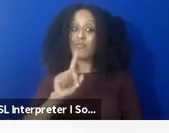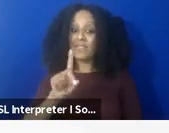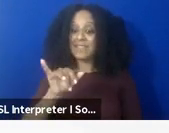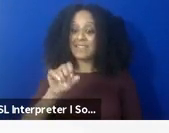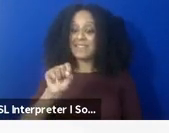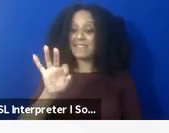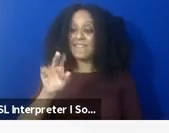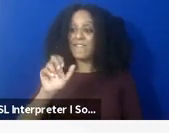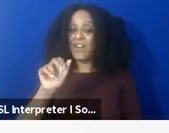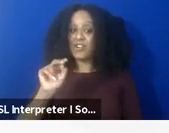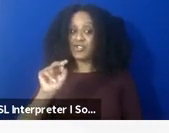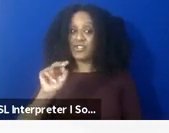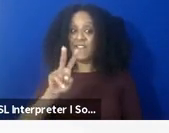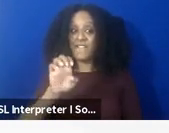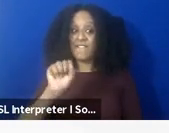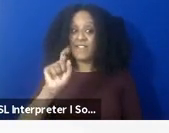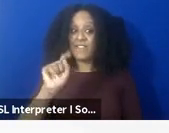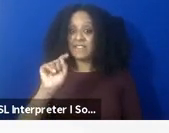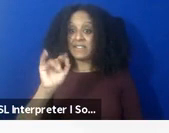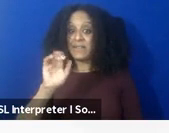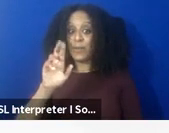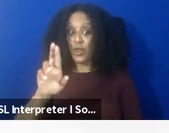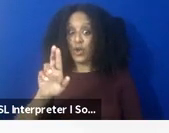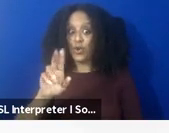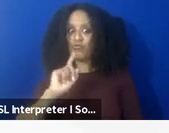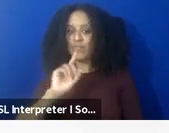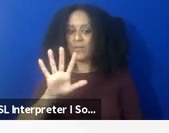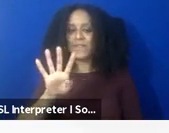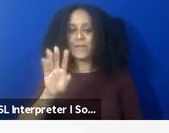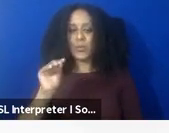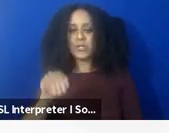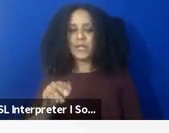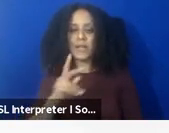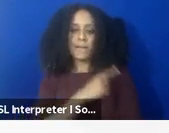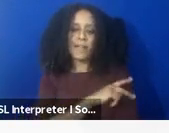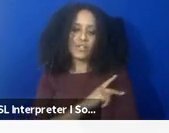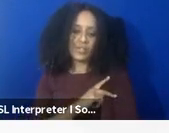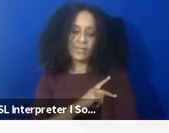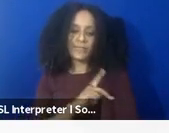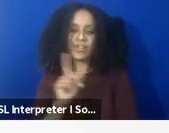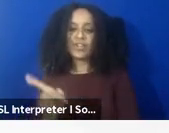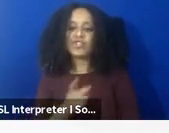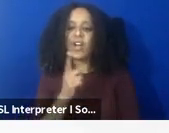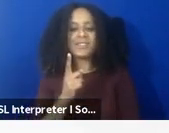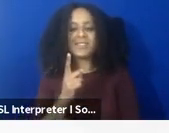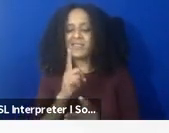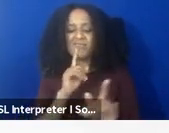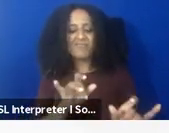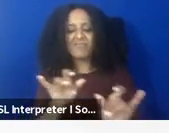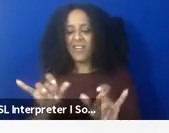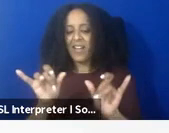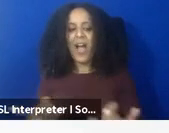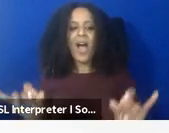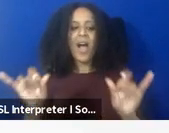and less tested for, was reported in 54% of patients. And so it was just as common as mild